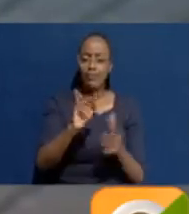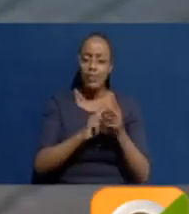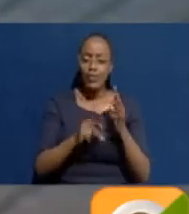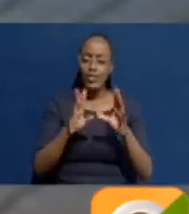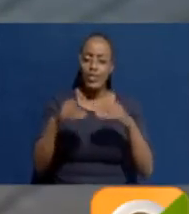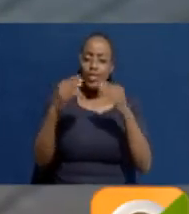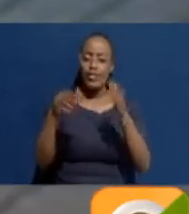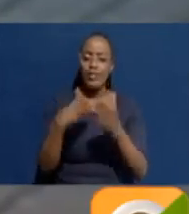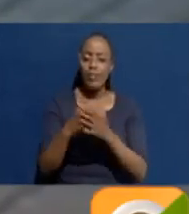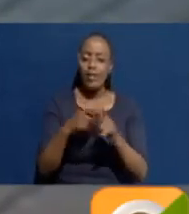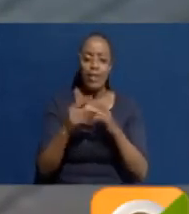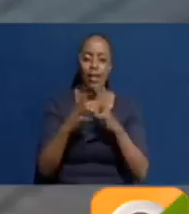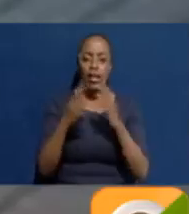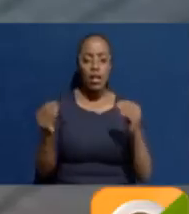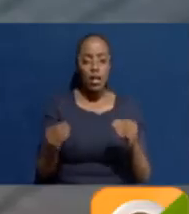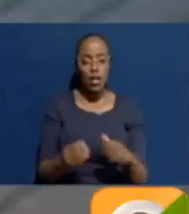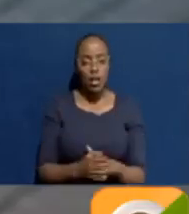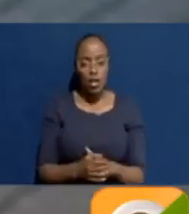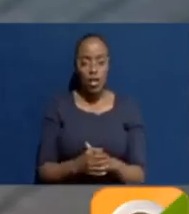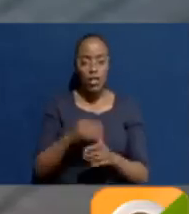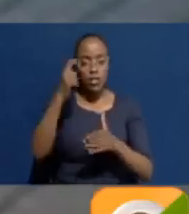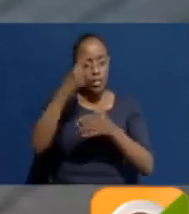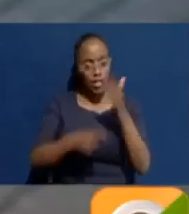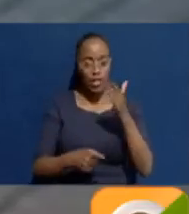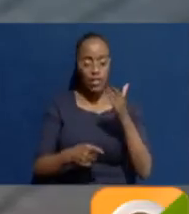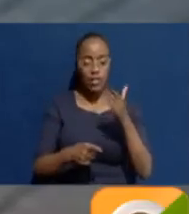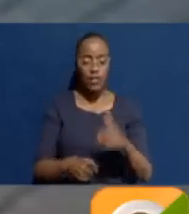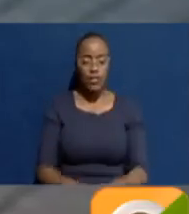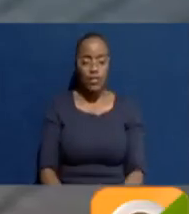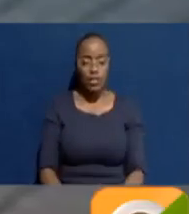give it and it's gone? It's a tax.